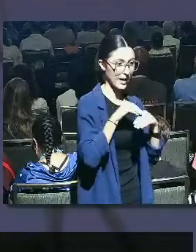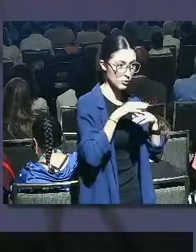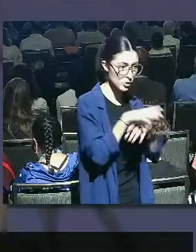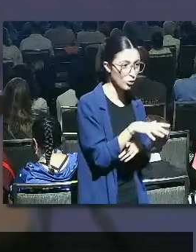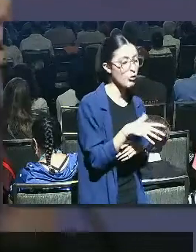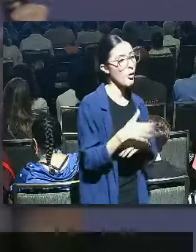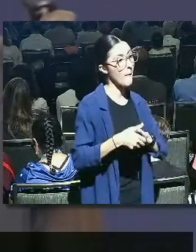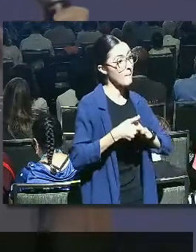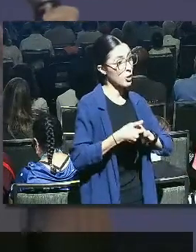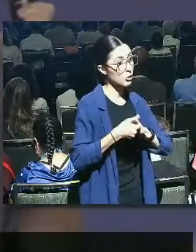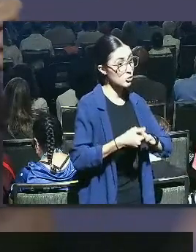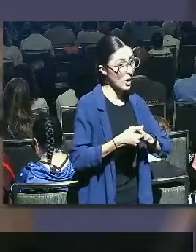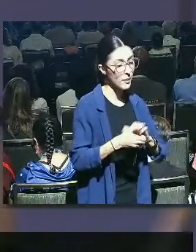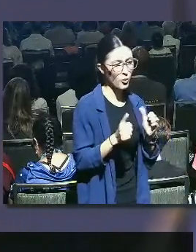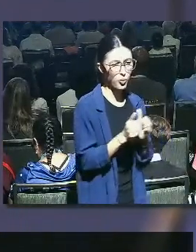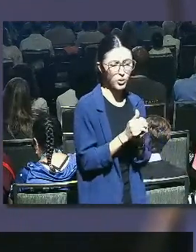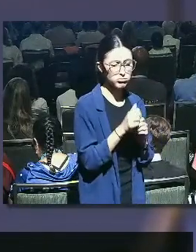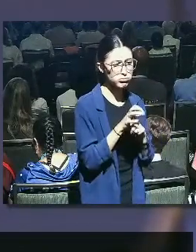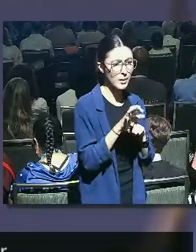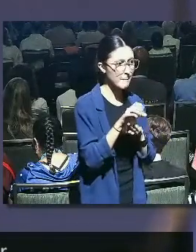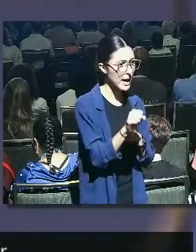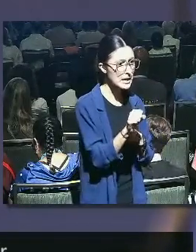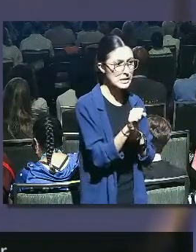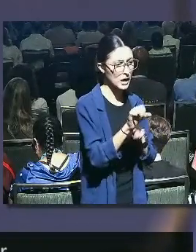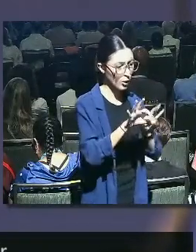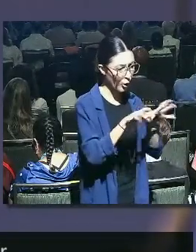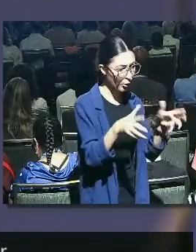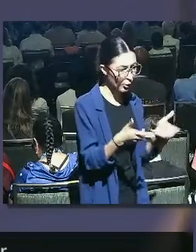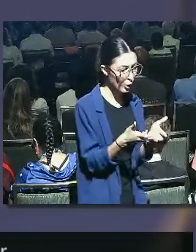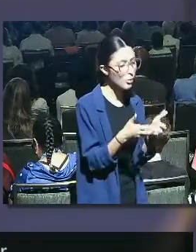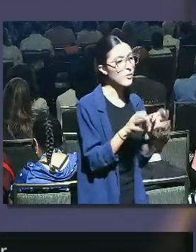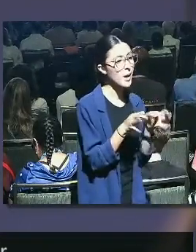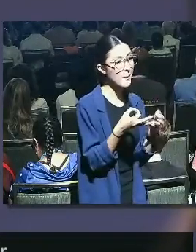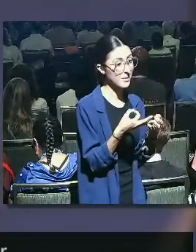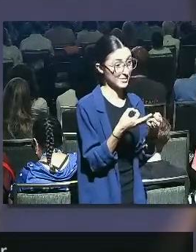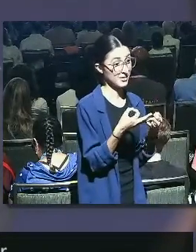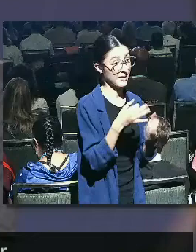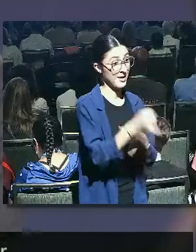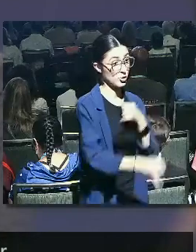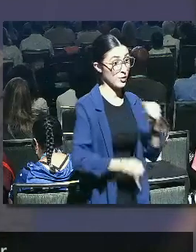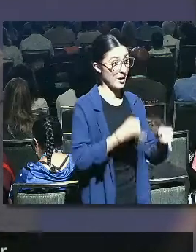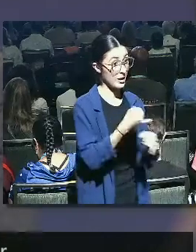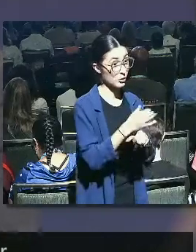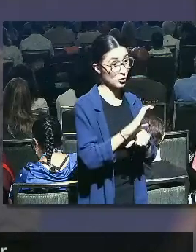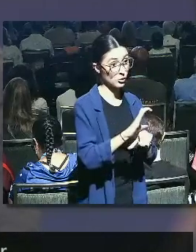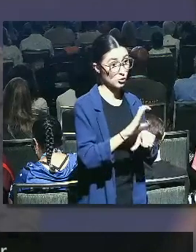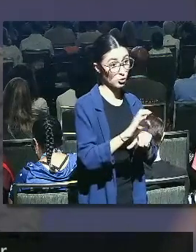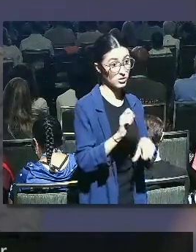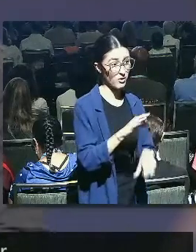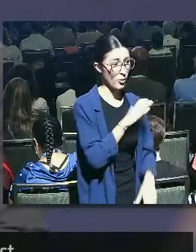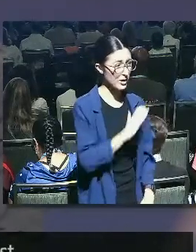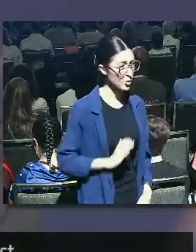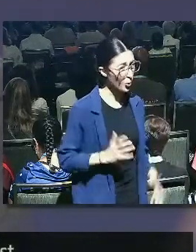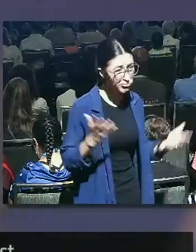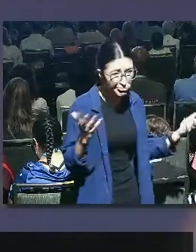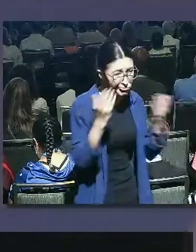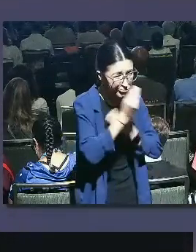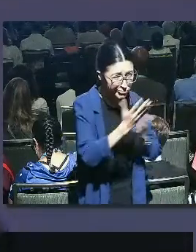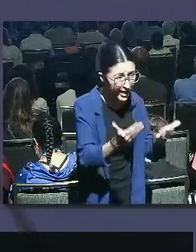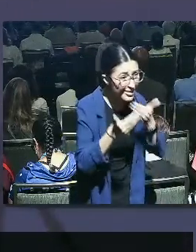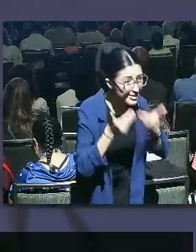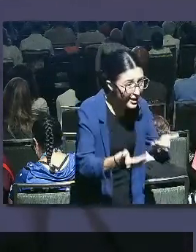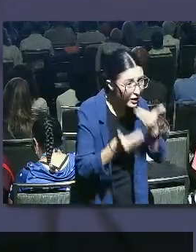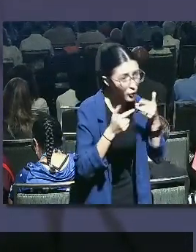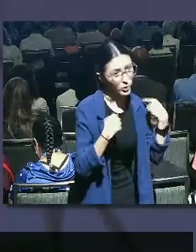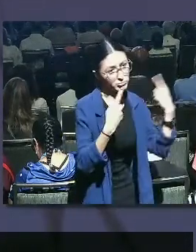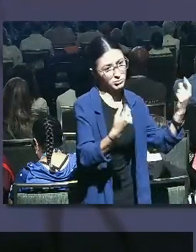partnership with our amazing global family in the International Churches of Christ. So thank you for supporting us. And I just want you to know